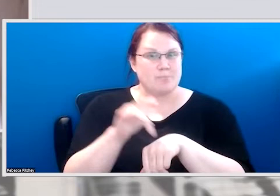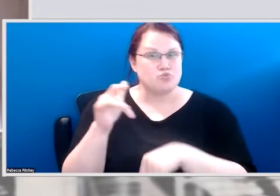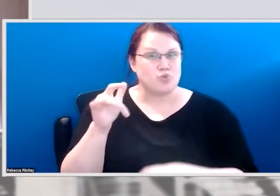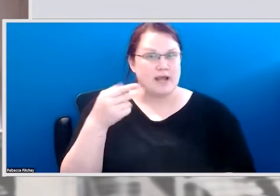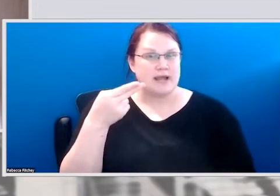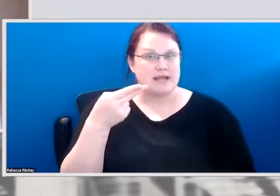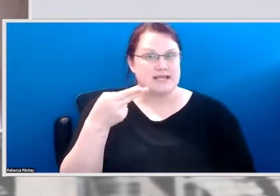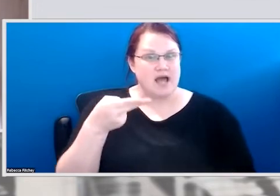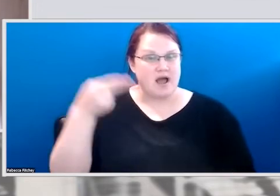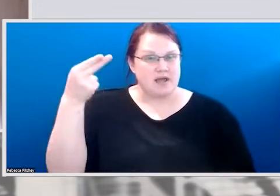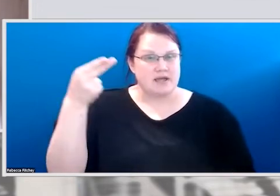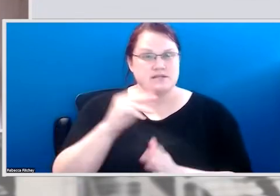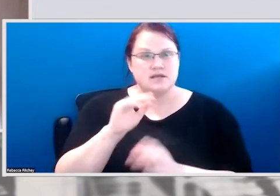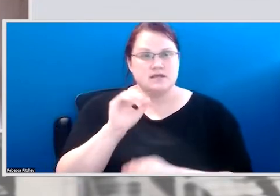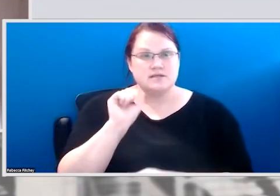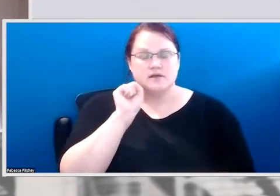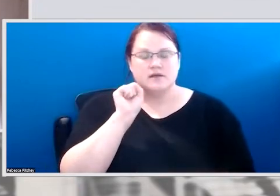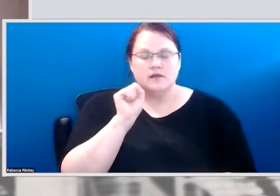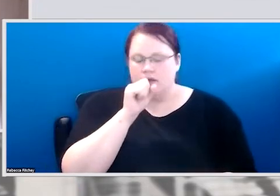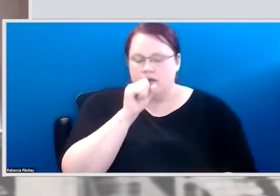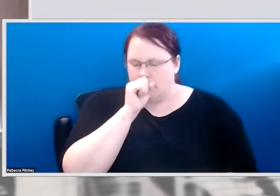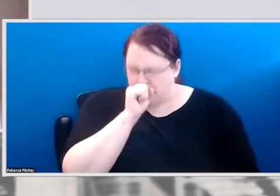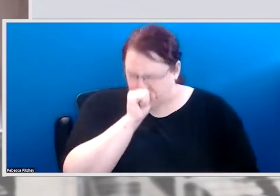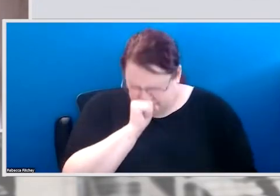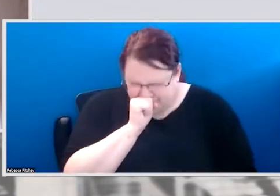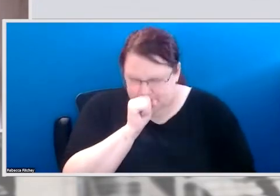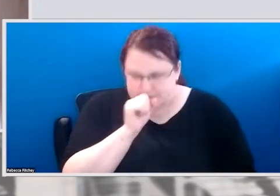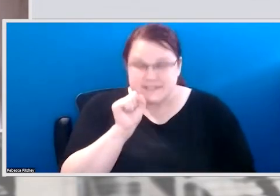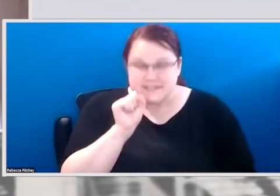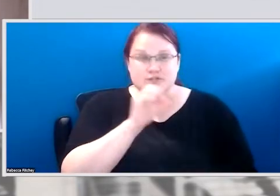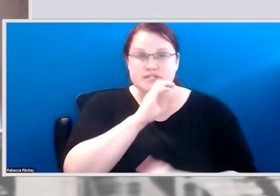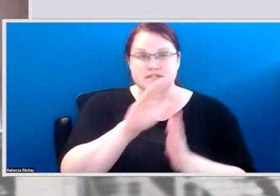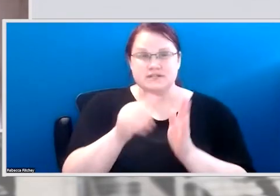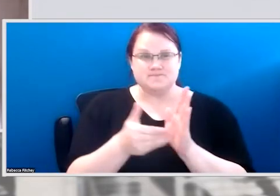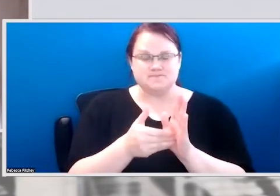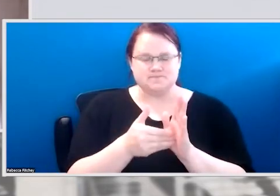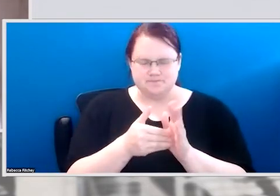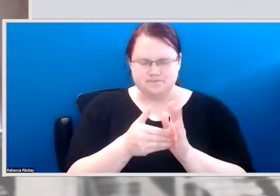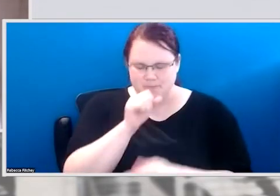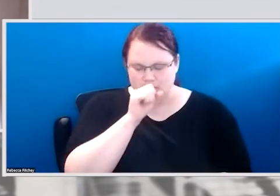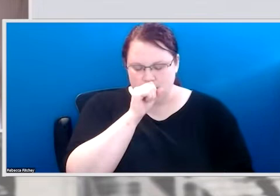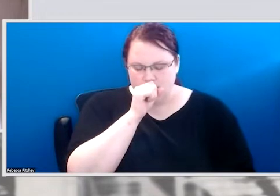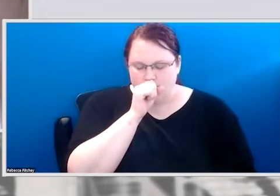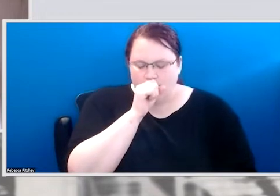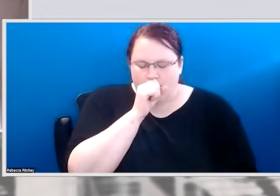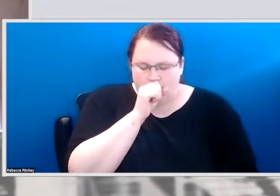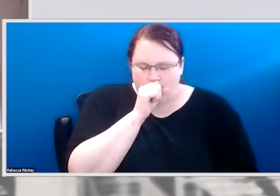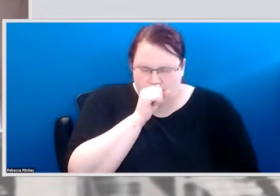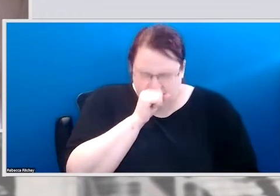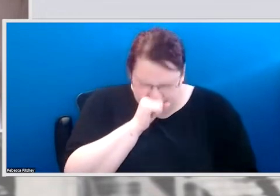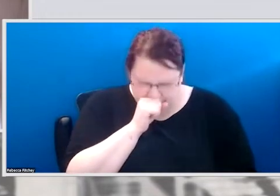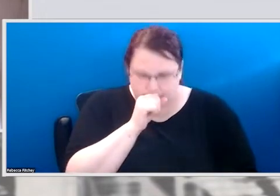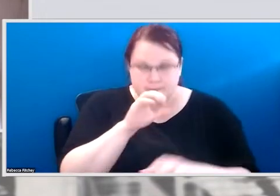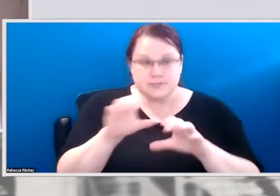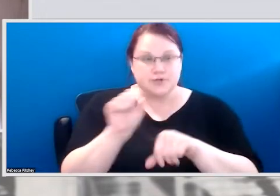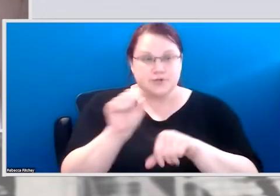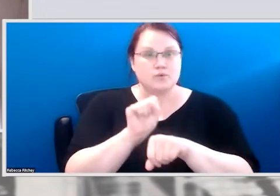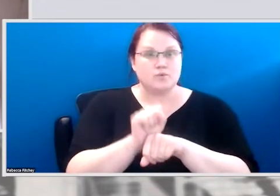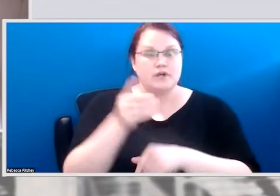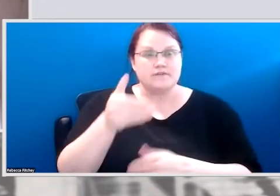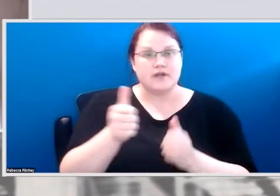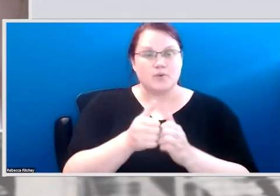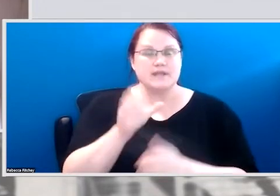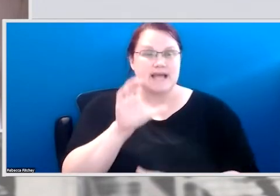Center. We've had a lot of meetings in design work, so we're going to do some work there with capital budget money. It's going to be